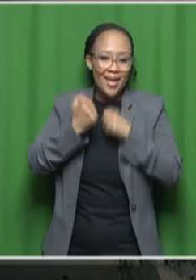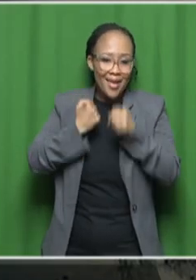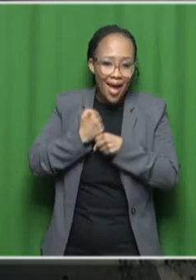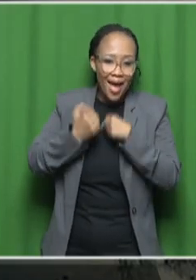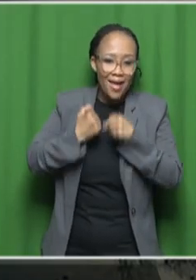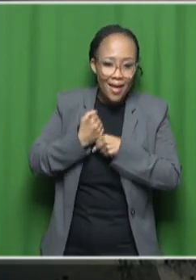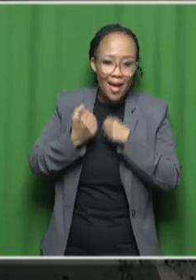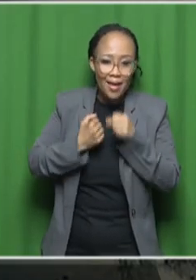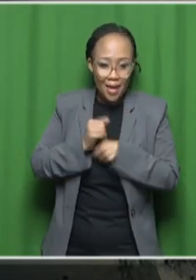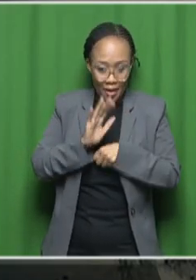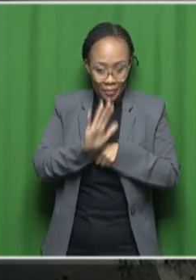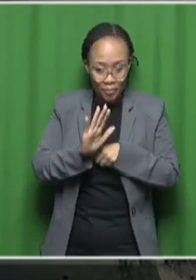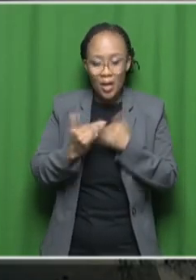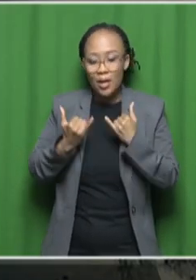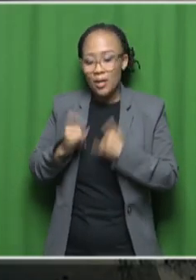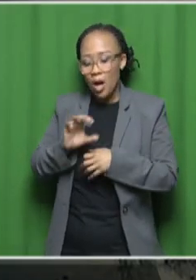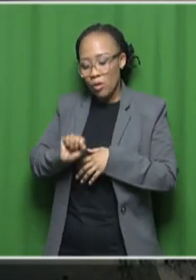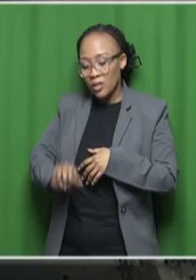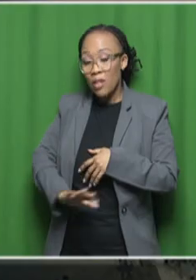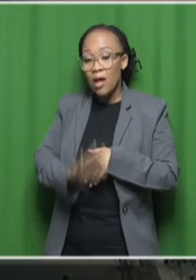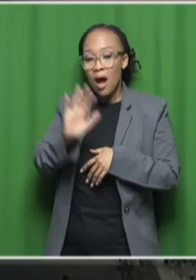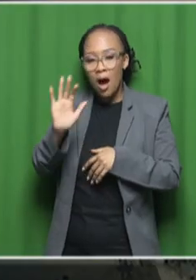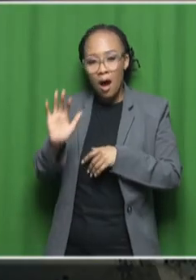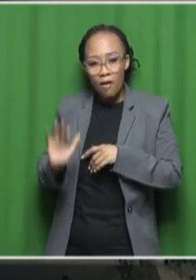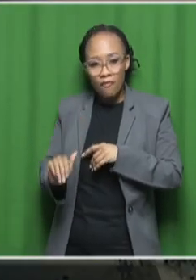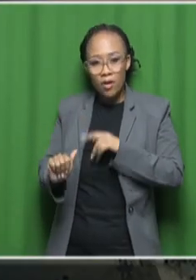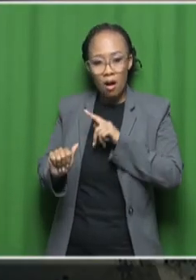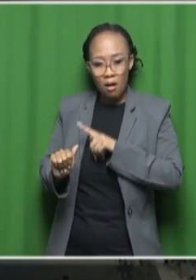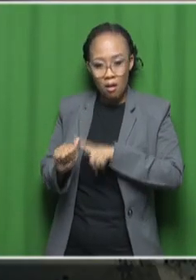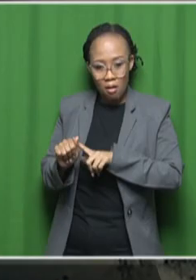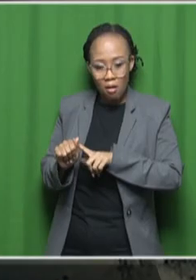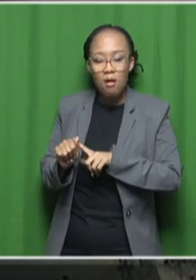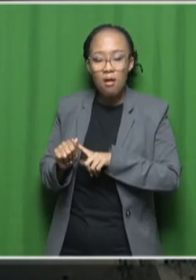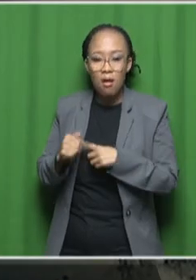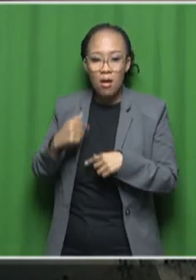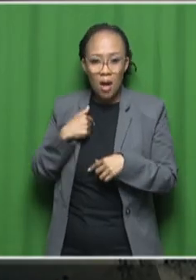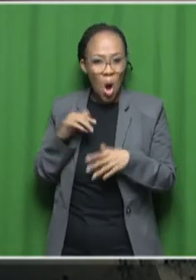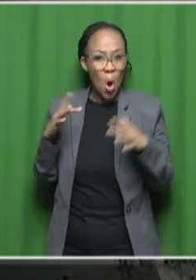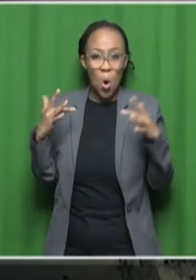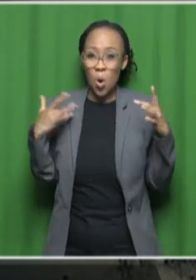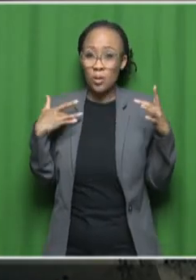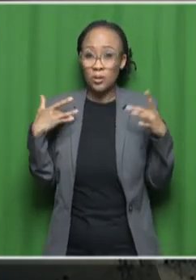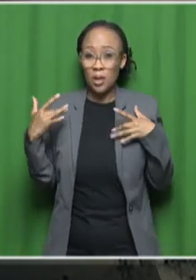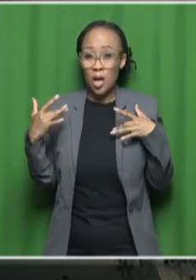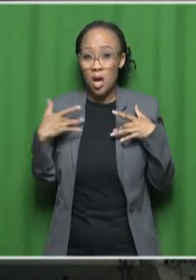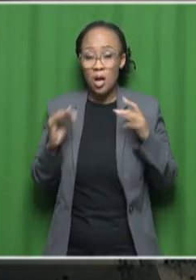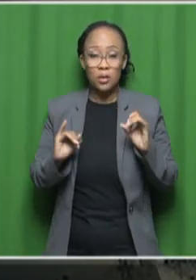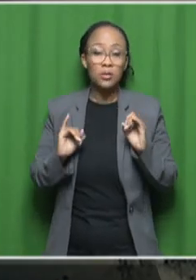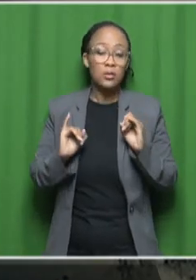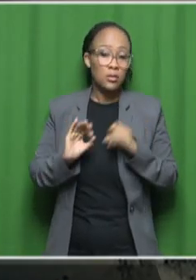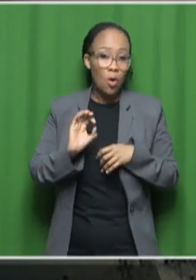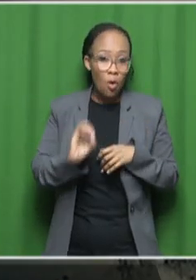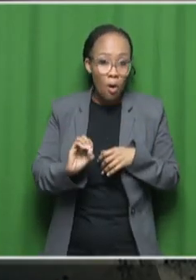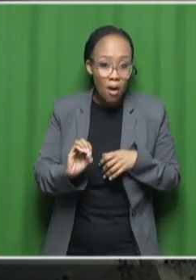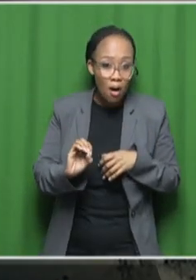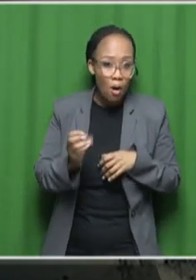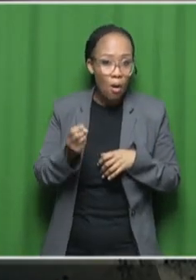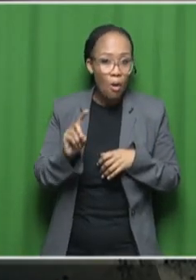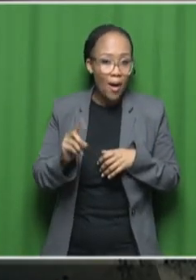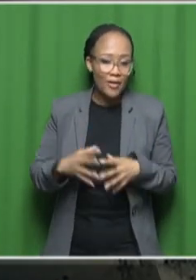in South Africa, and is it of significant concern here for us as well?